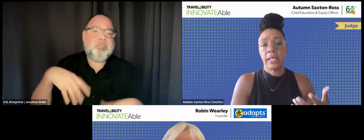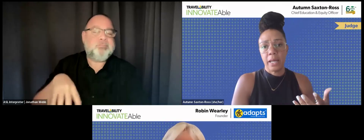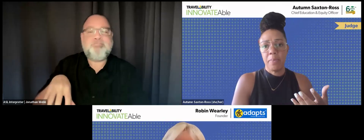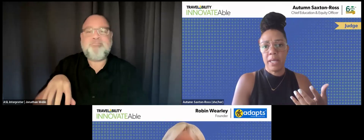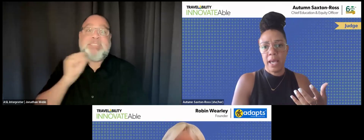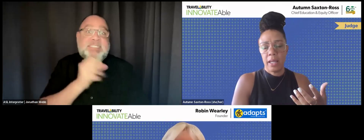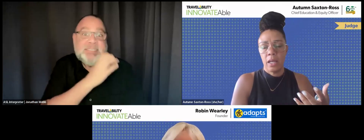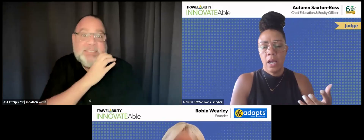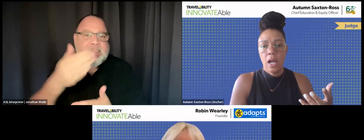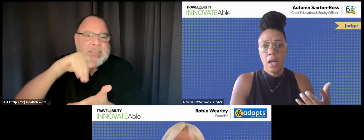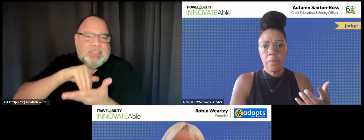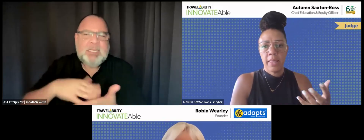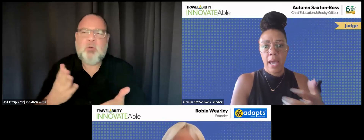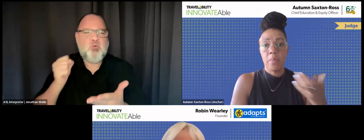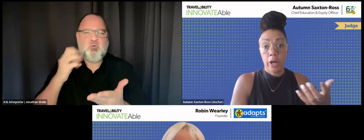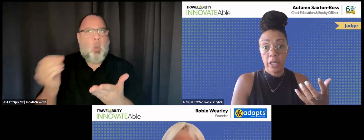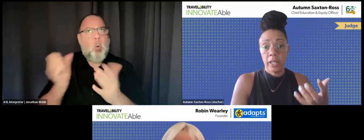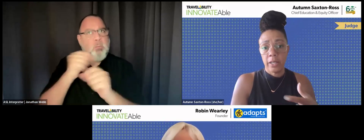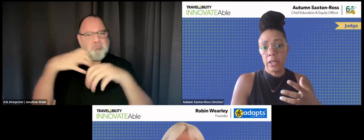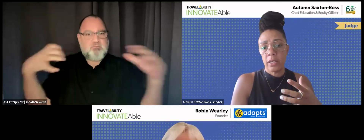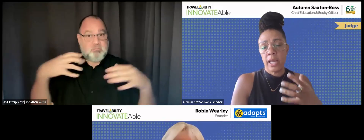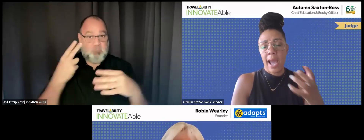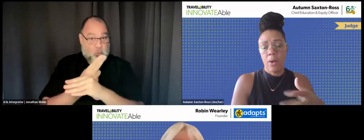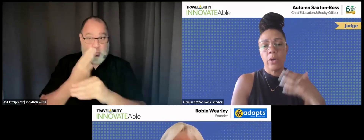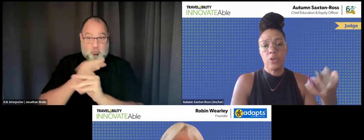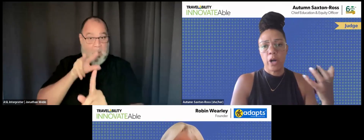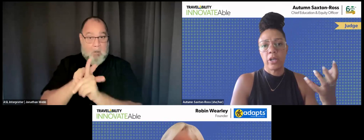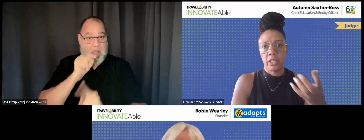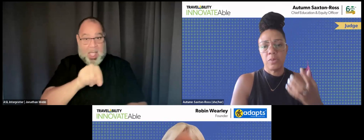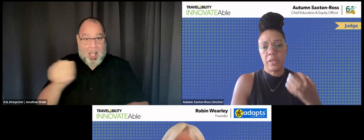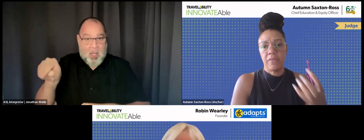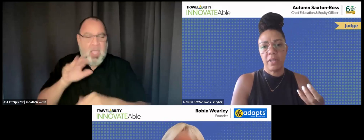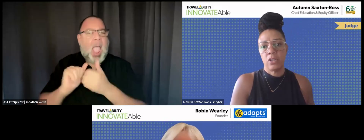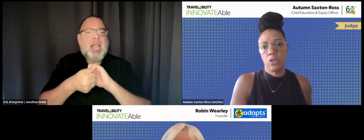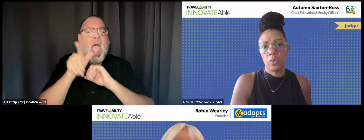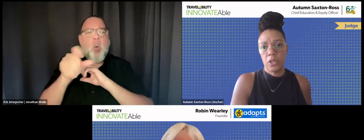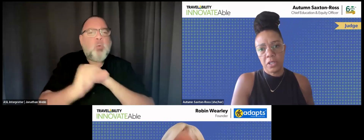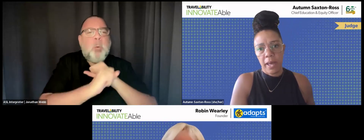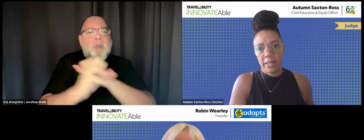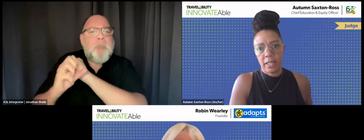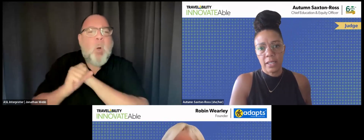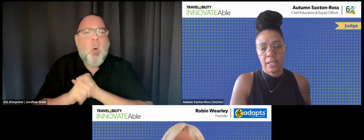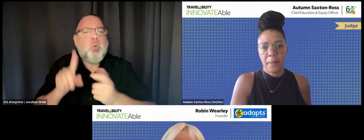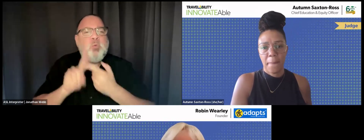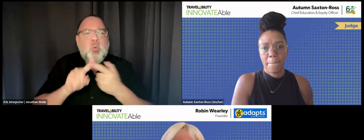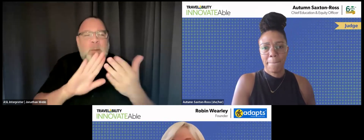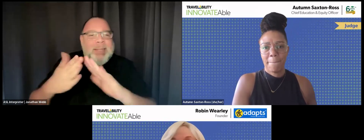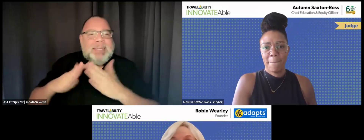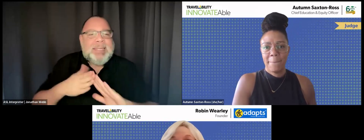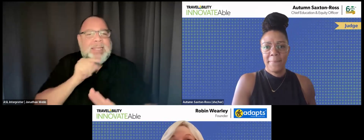being taken up in that market, and how are you marketing specifically to municipalities?